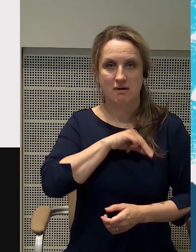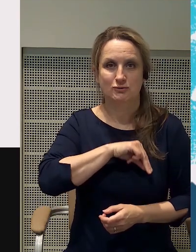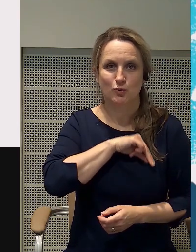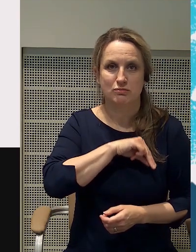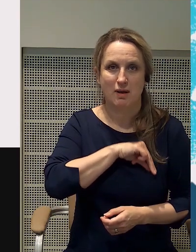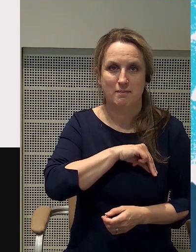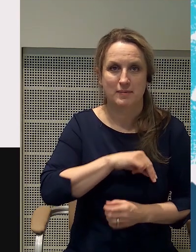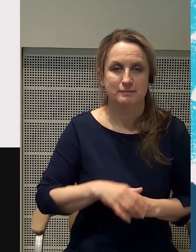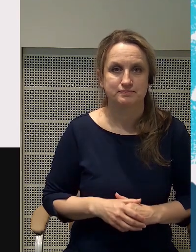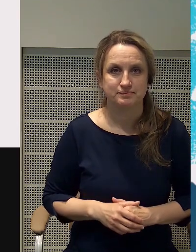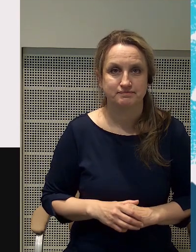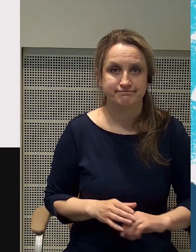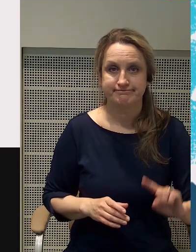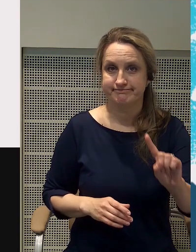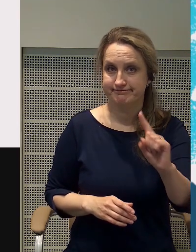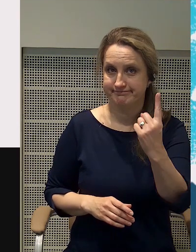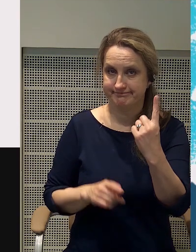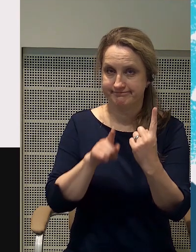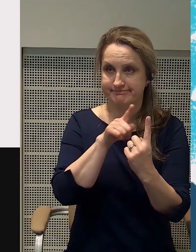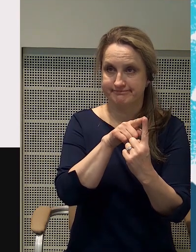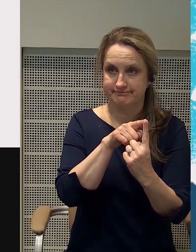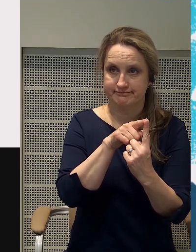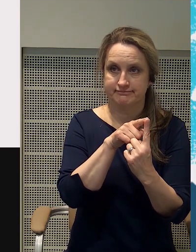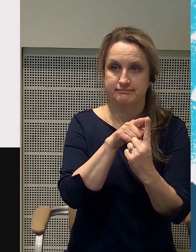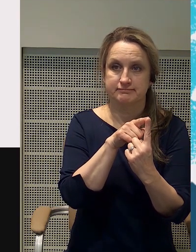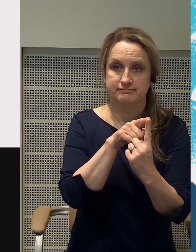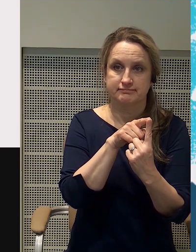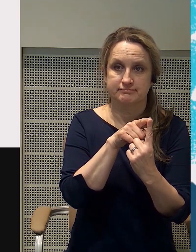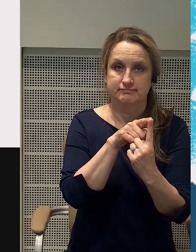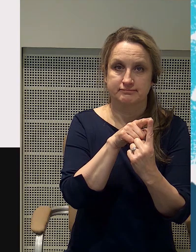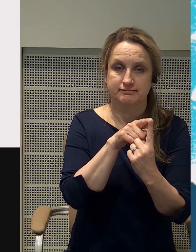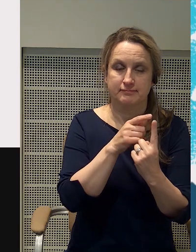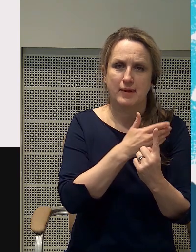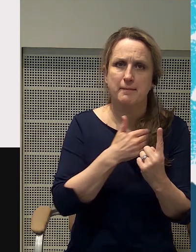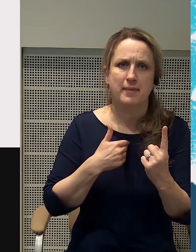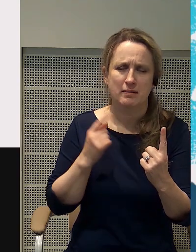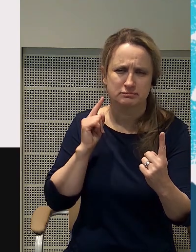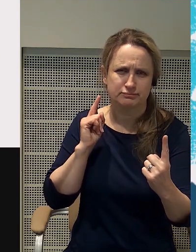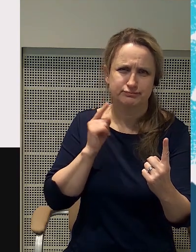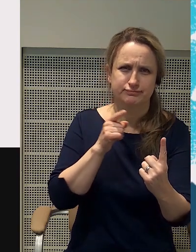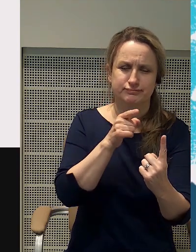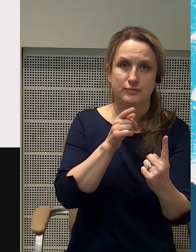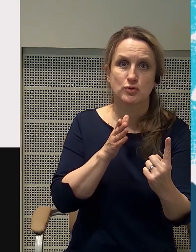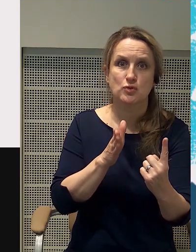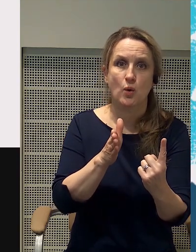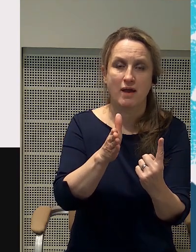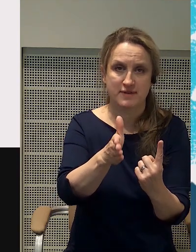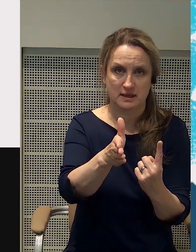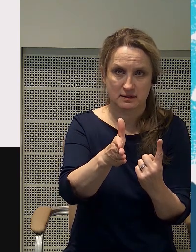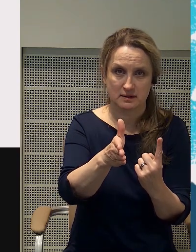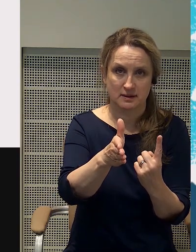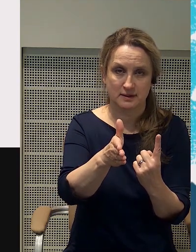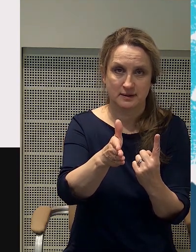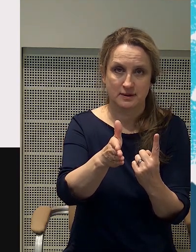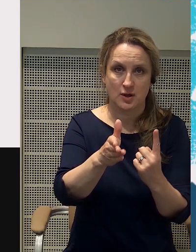where projects are undertaken with and for patient groups in a relationship that is